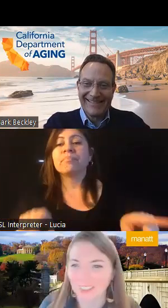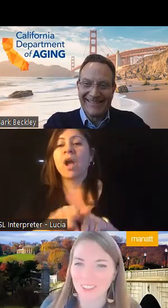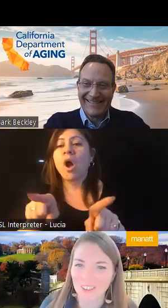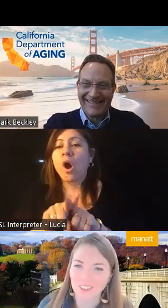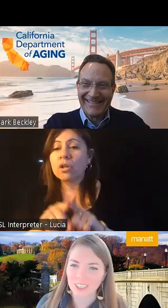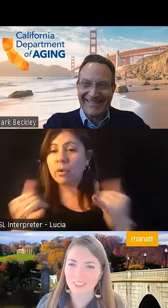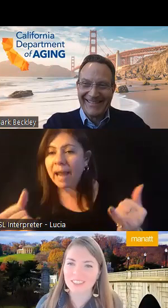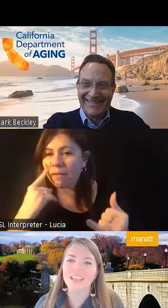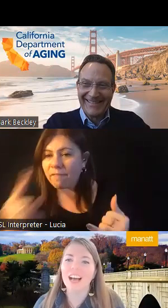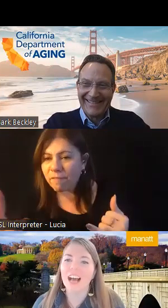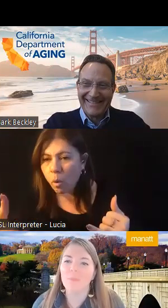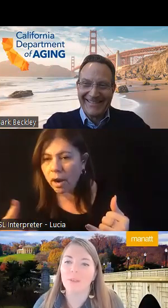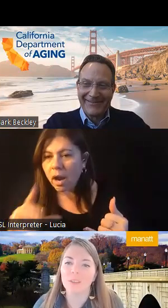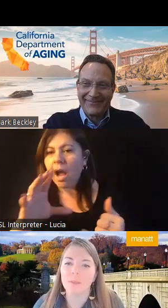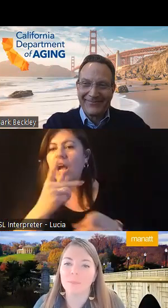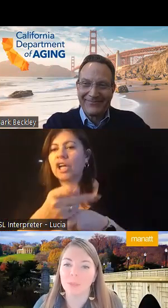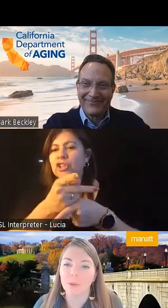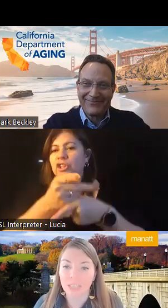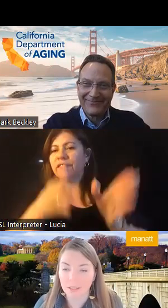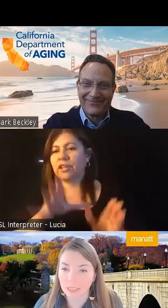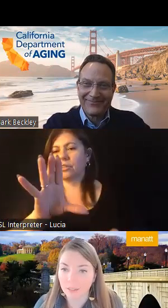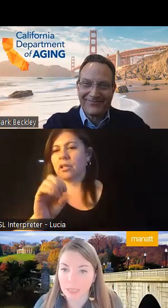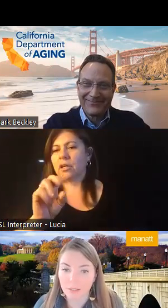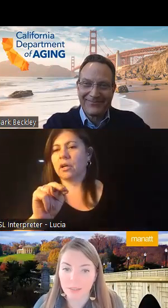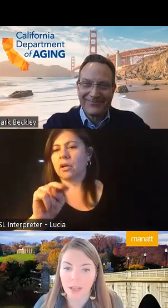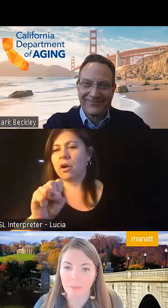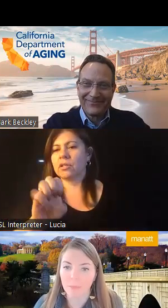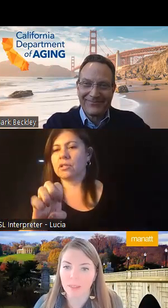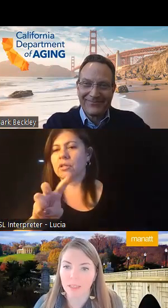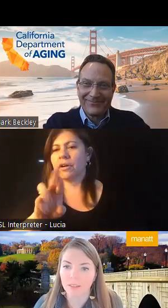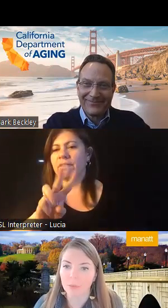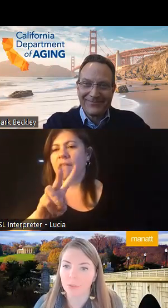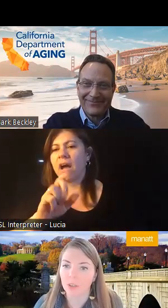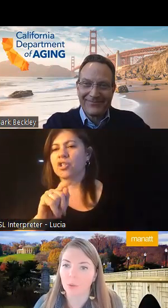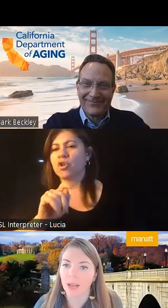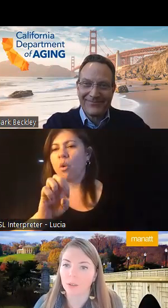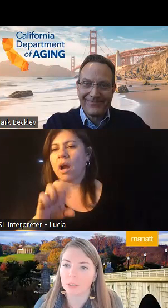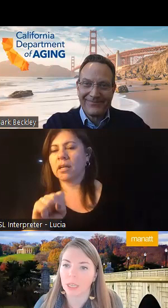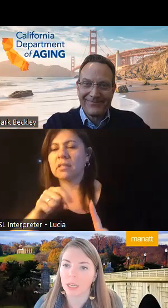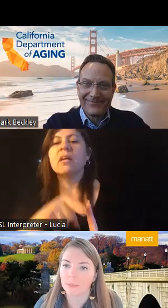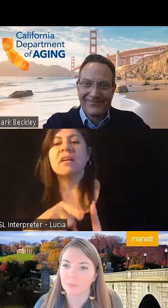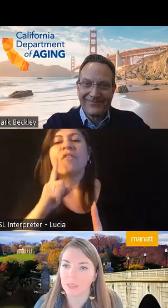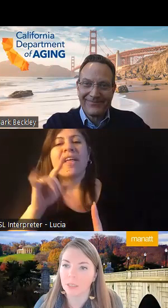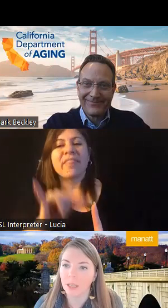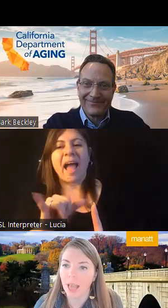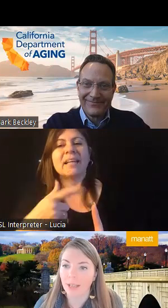Also a mention around conservators, around the modalities piece. I'm seeing some notes